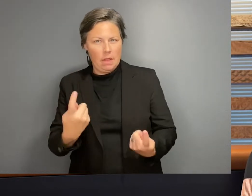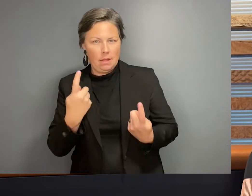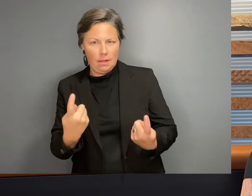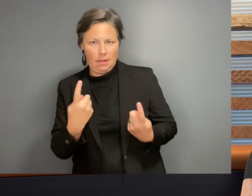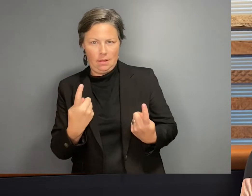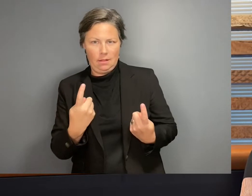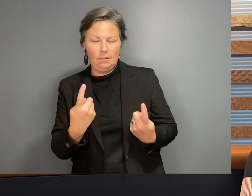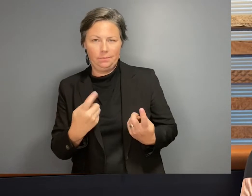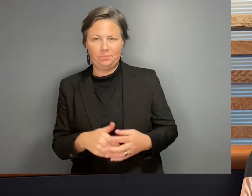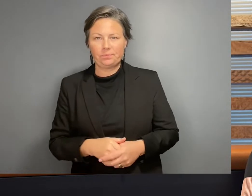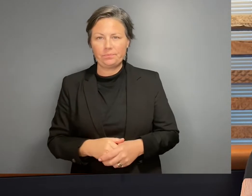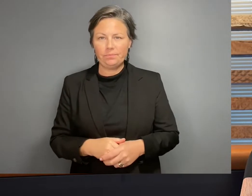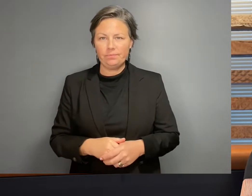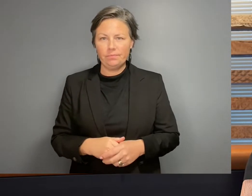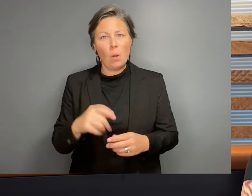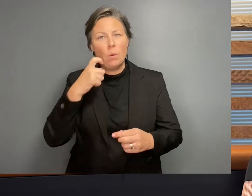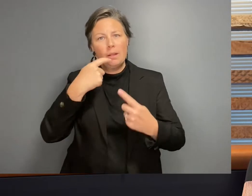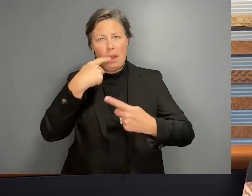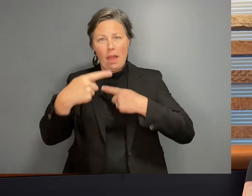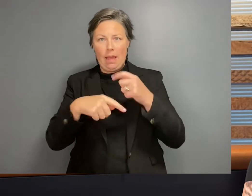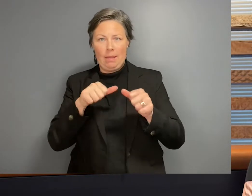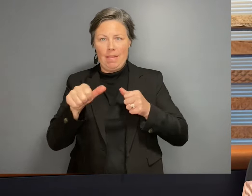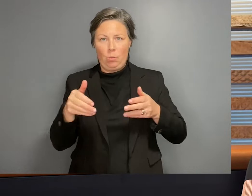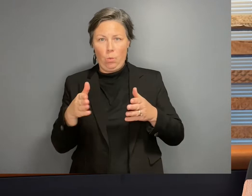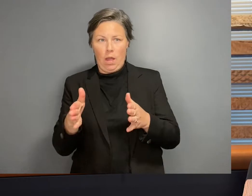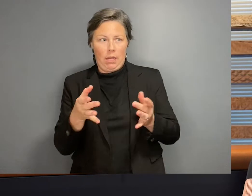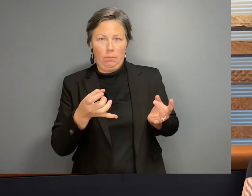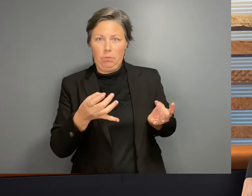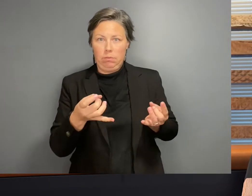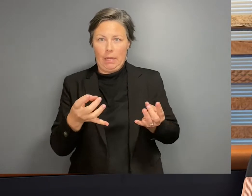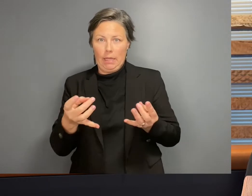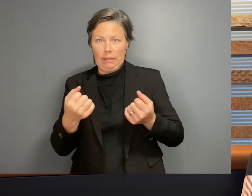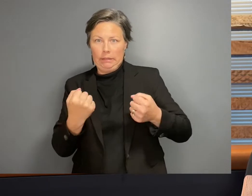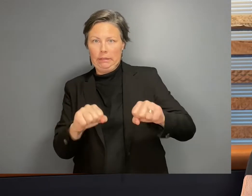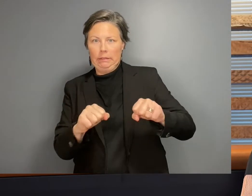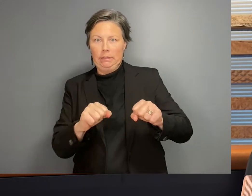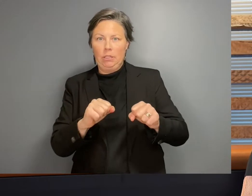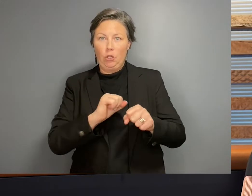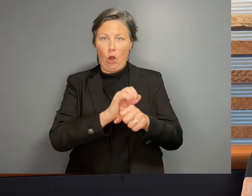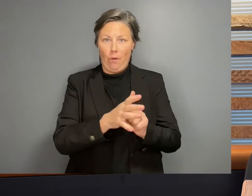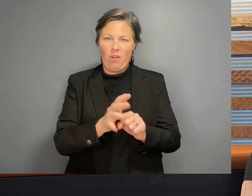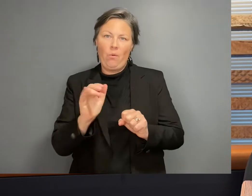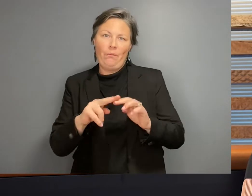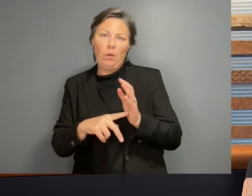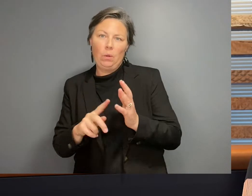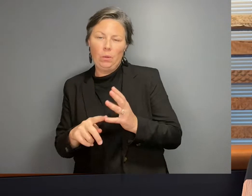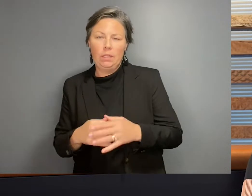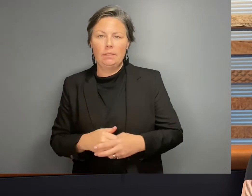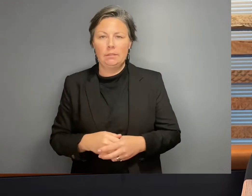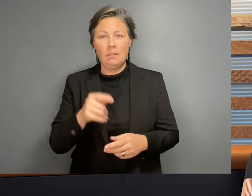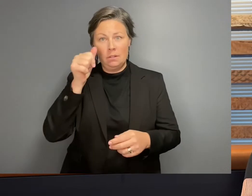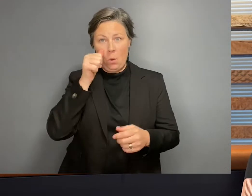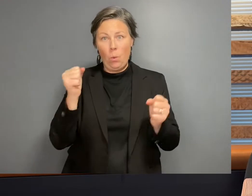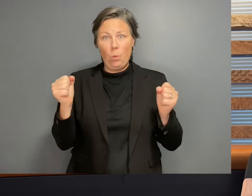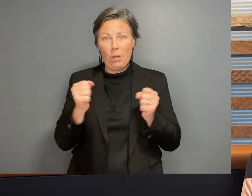to in the summer and how best to prepare for a case of COVID or the flu. Essentially, winter increases the risk